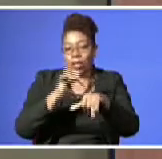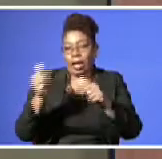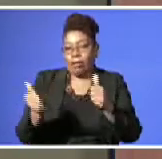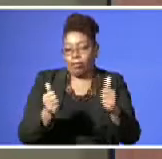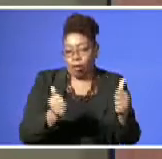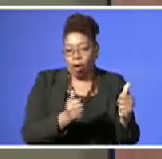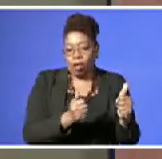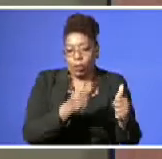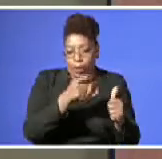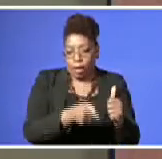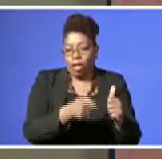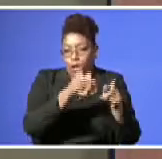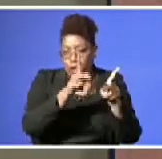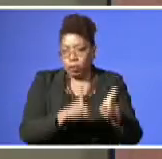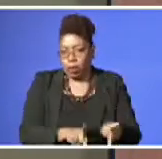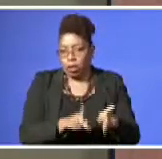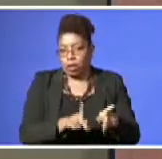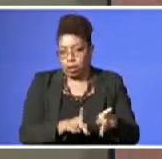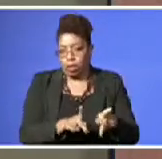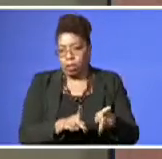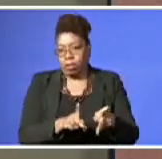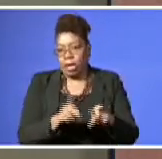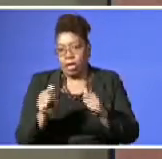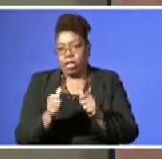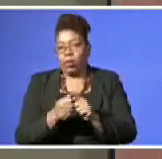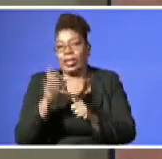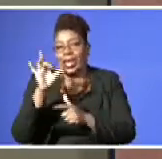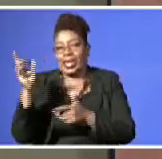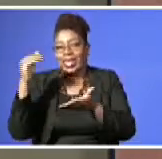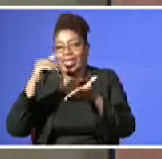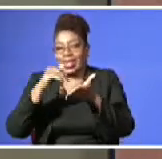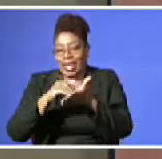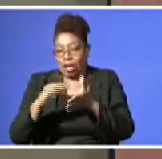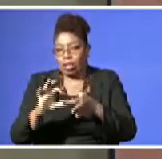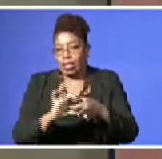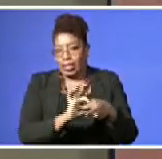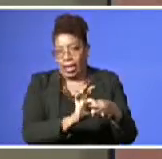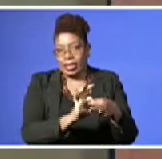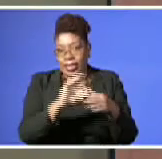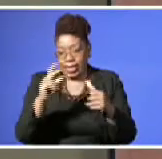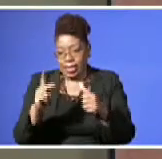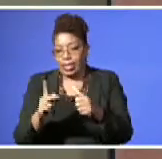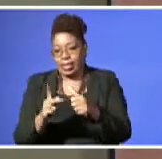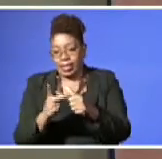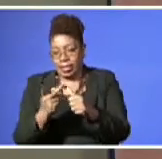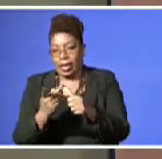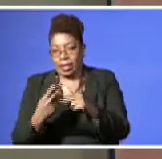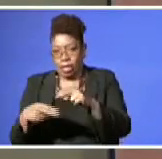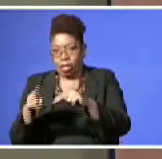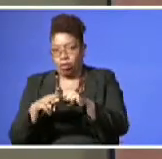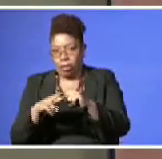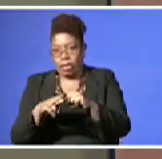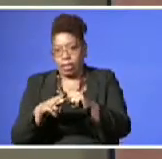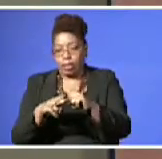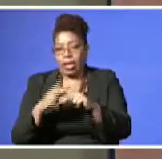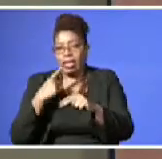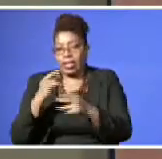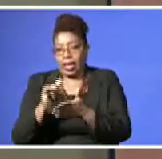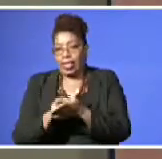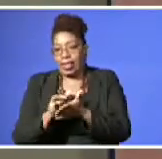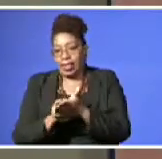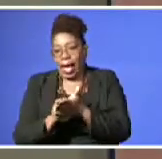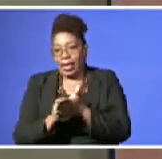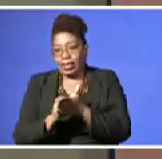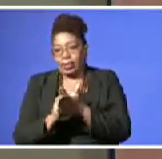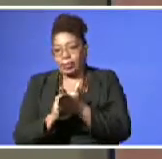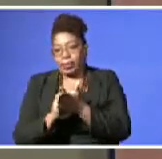unit officials continues, with almost 8,000 connections being made in the second wave. Now, health officials attribute a subsequent